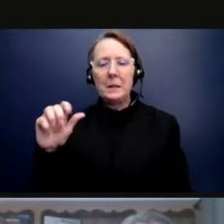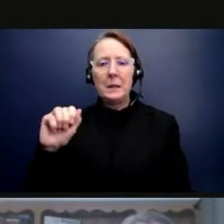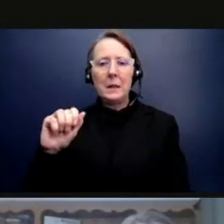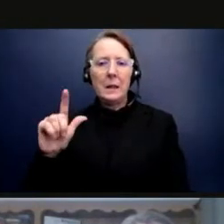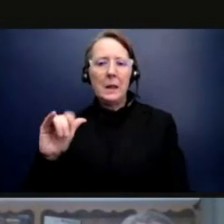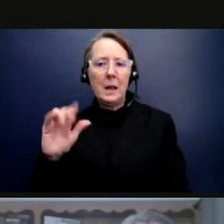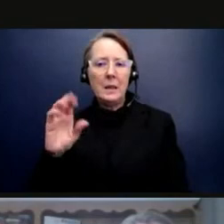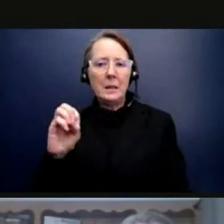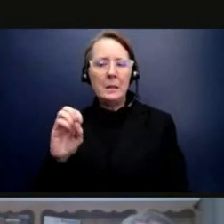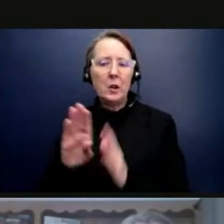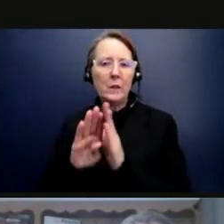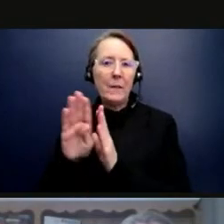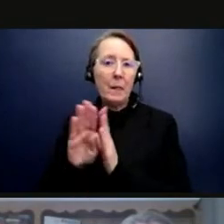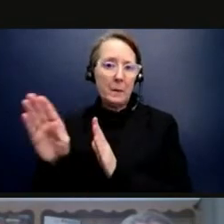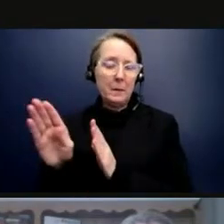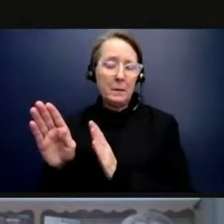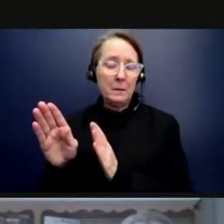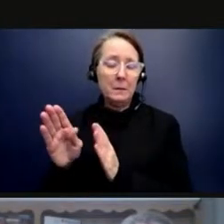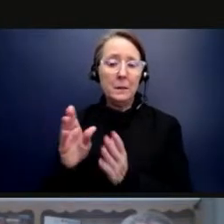our coordinated